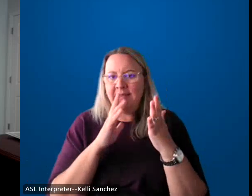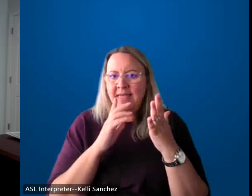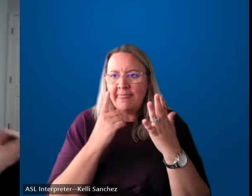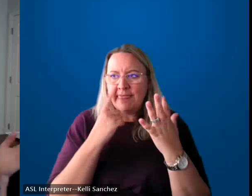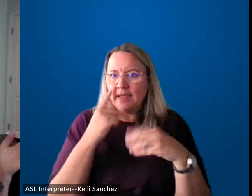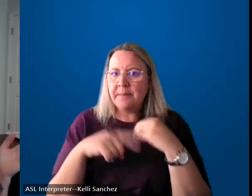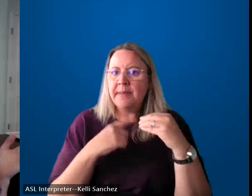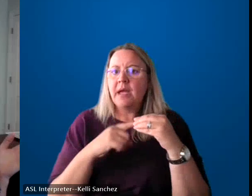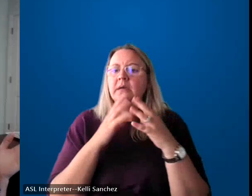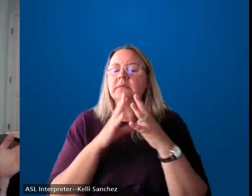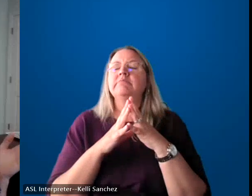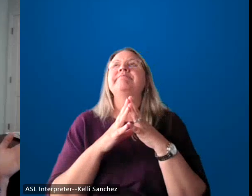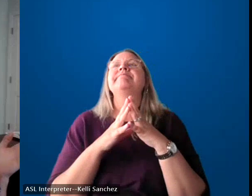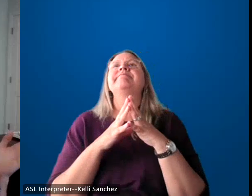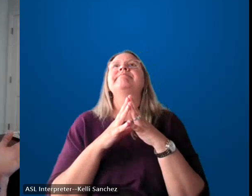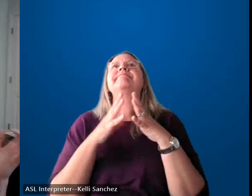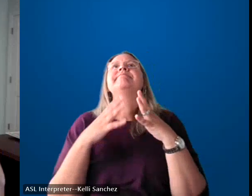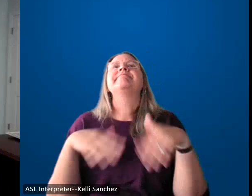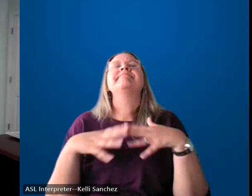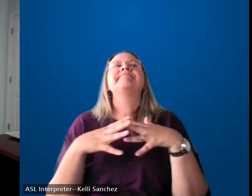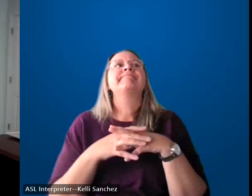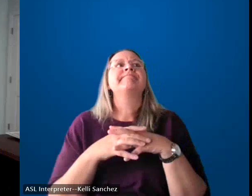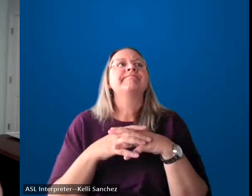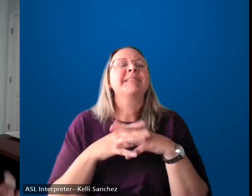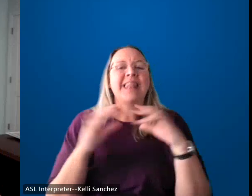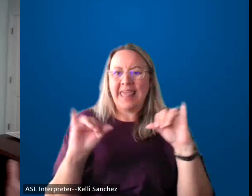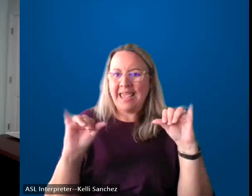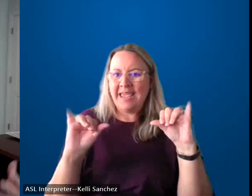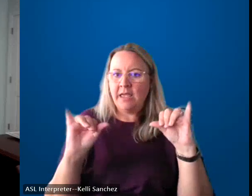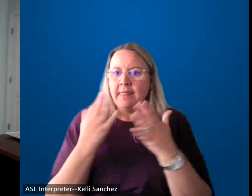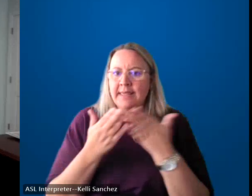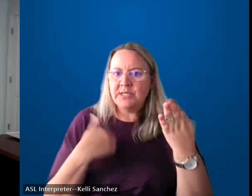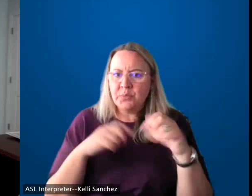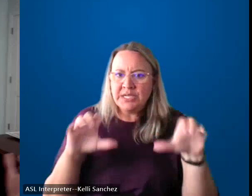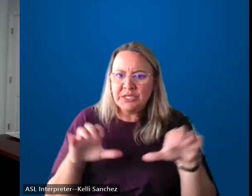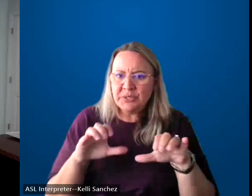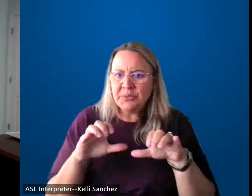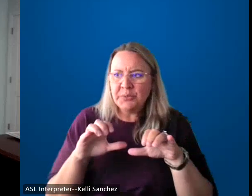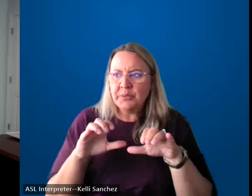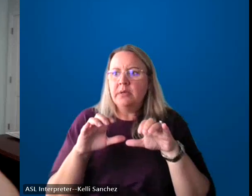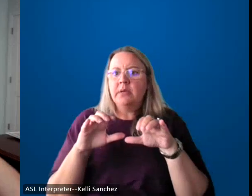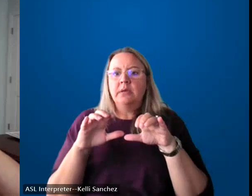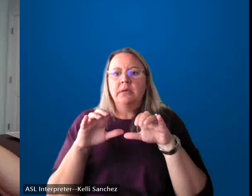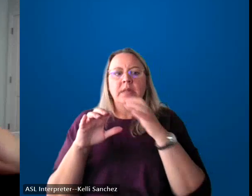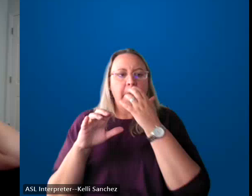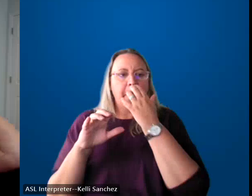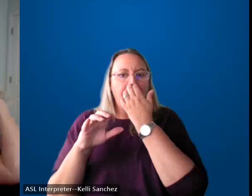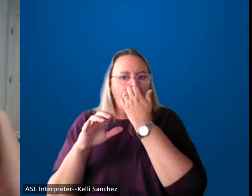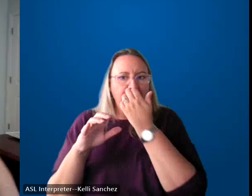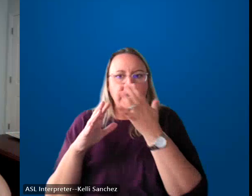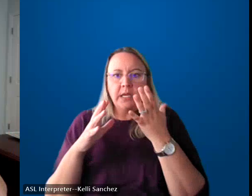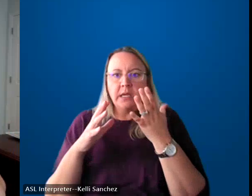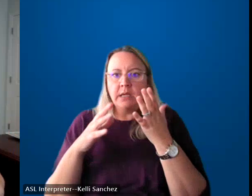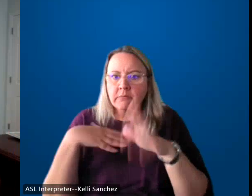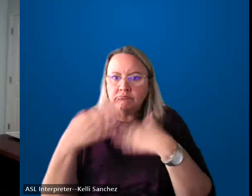at upstream like things that we can do and implement upstream rather than downstream, right? Like looking